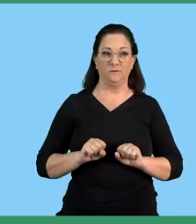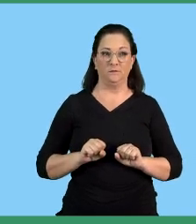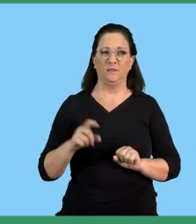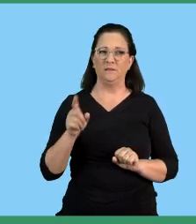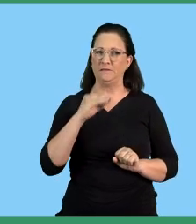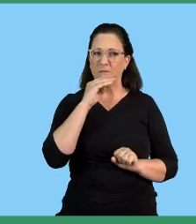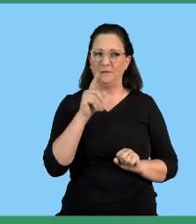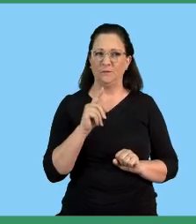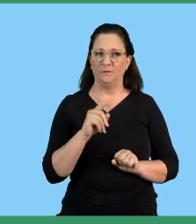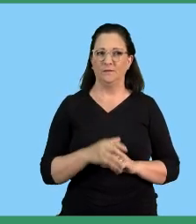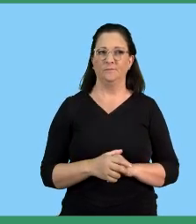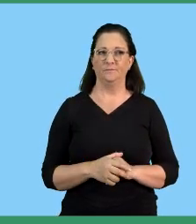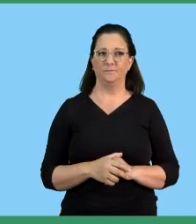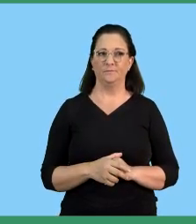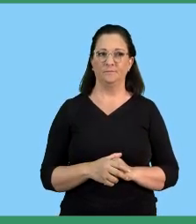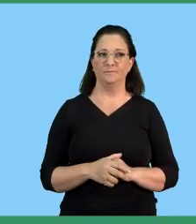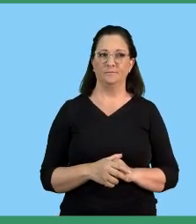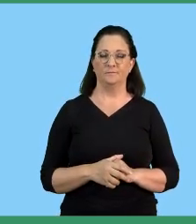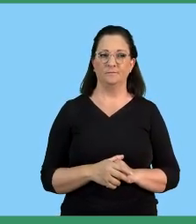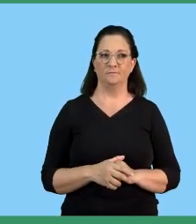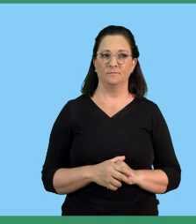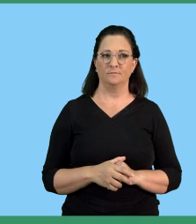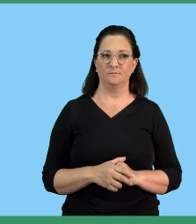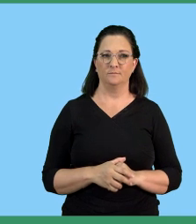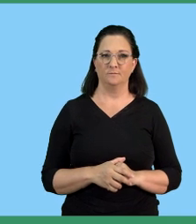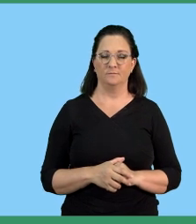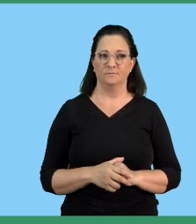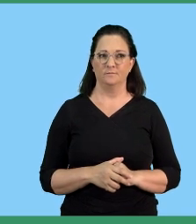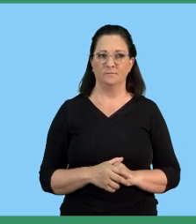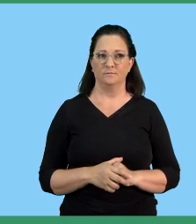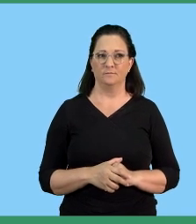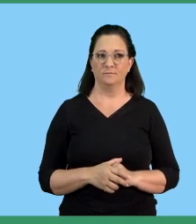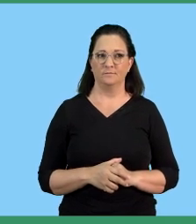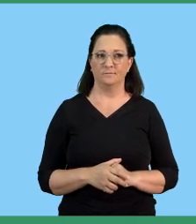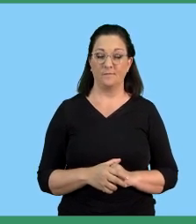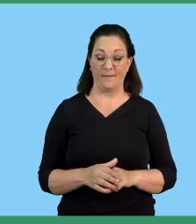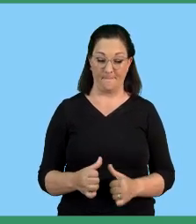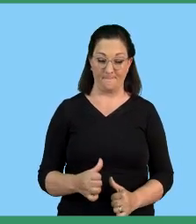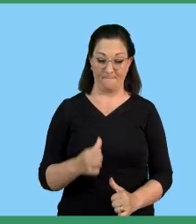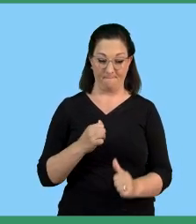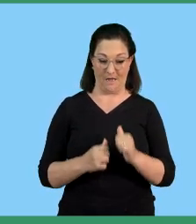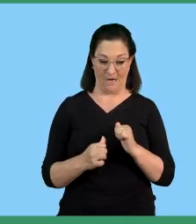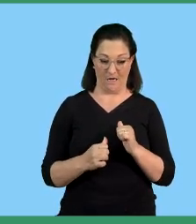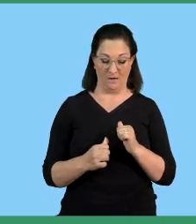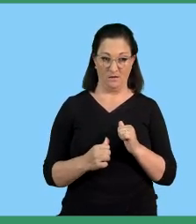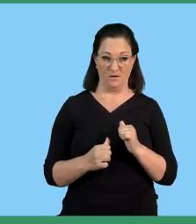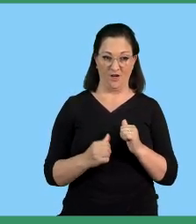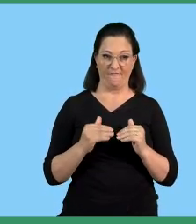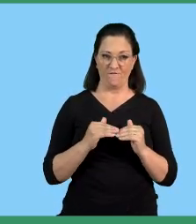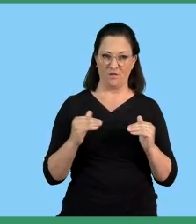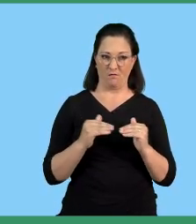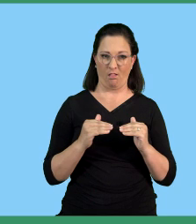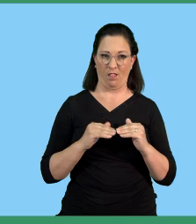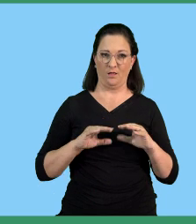forget, my apologies. Right, let's try and quickly erase this. Right, with backward